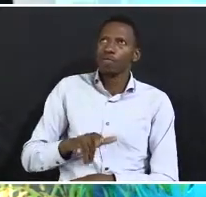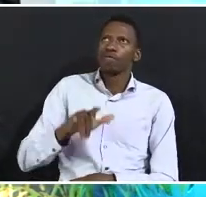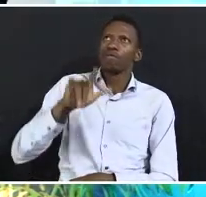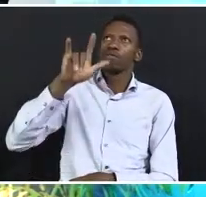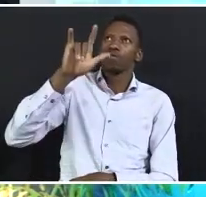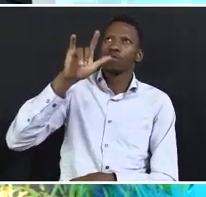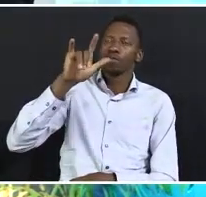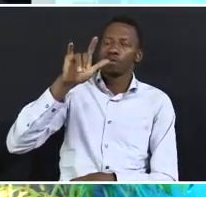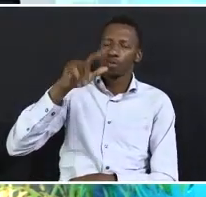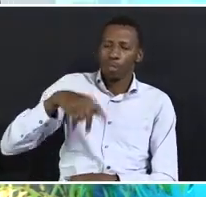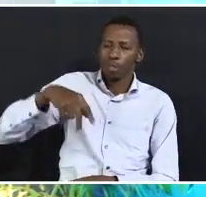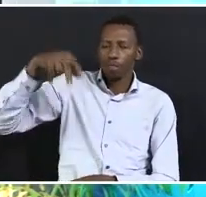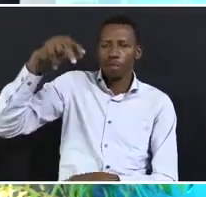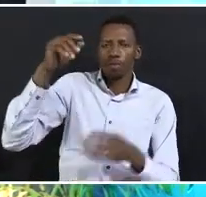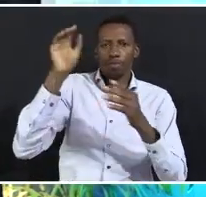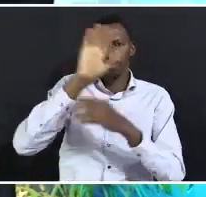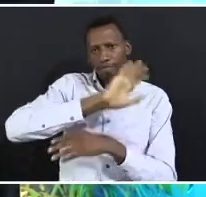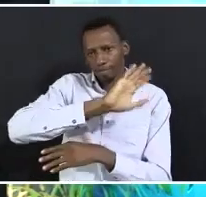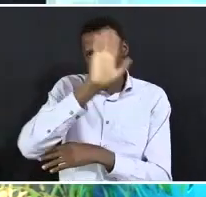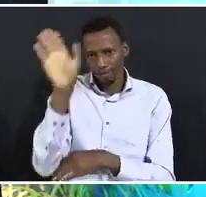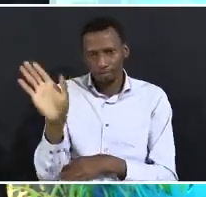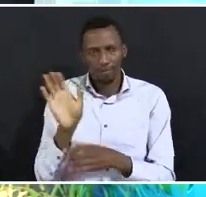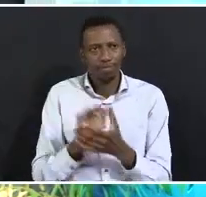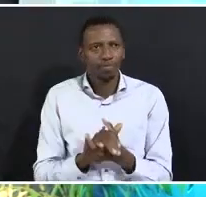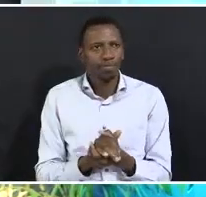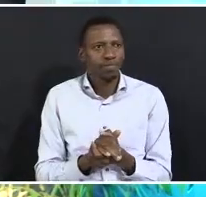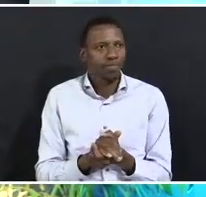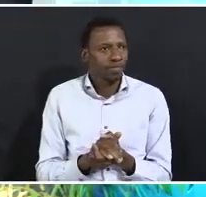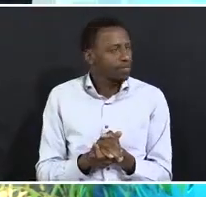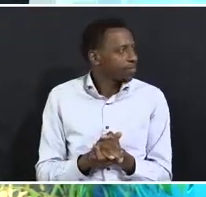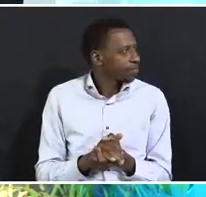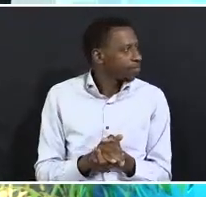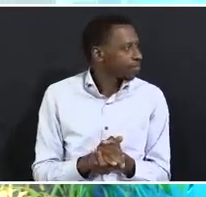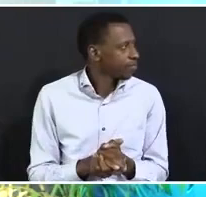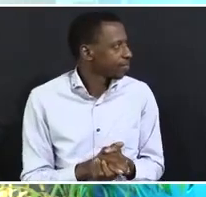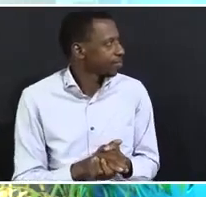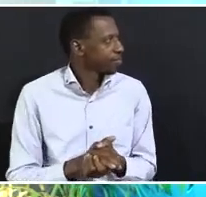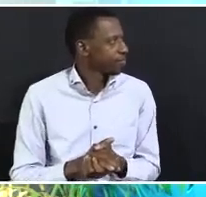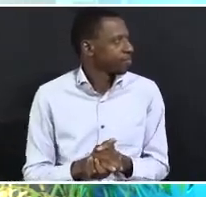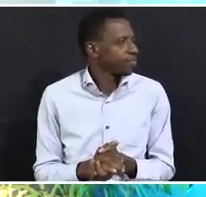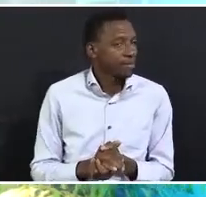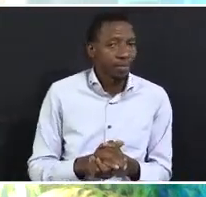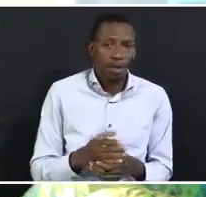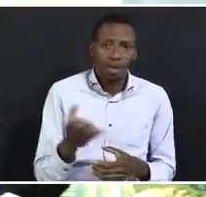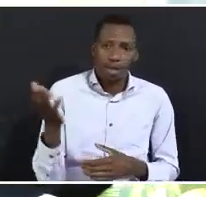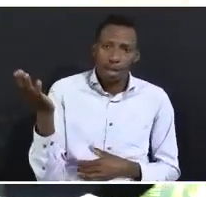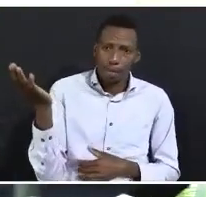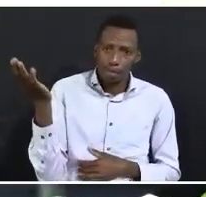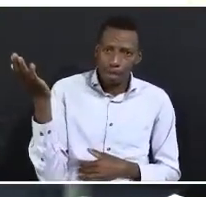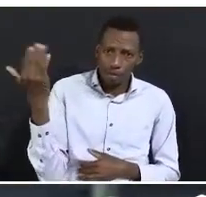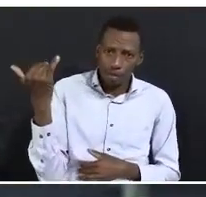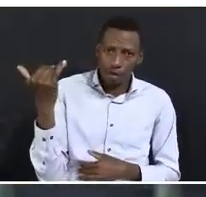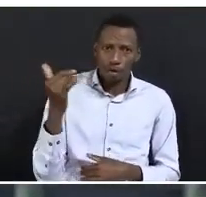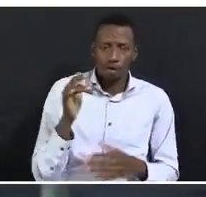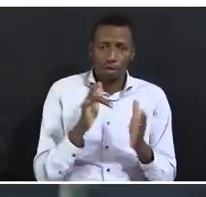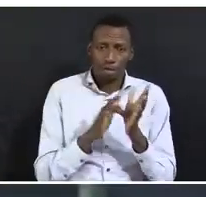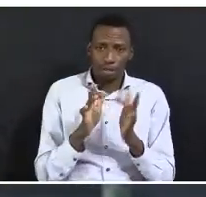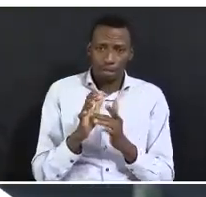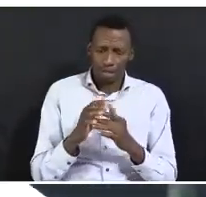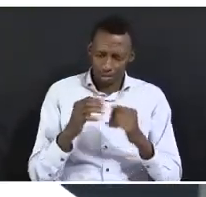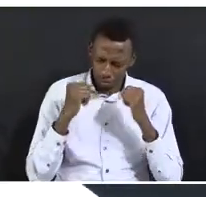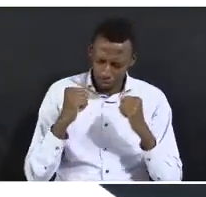That is too heavy for you. So let me try this one. I think this row is doing very well. Christ had the power